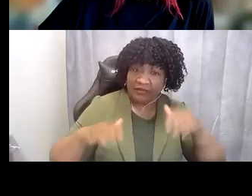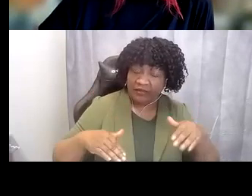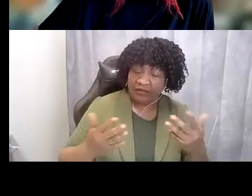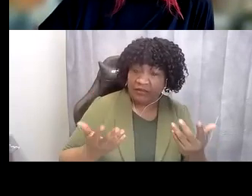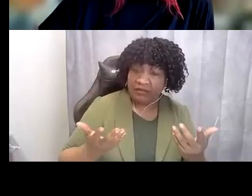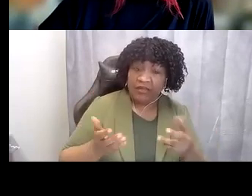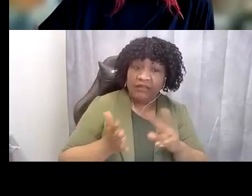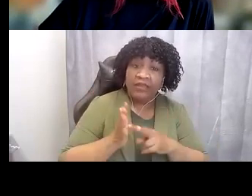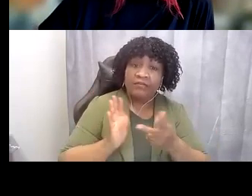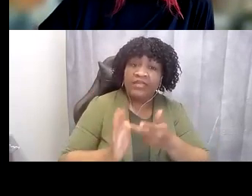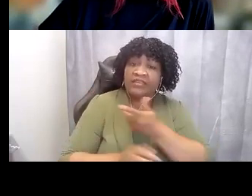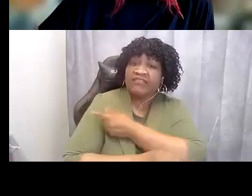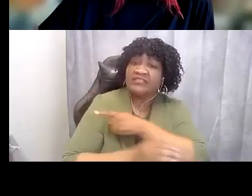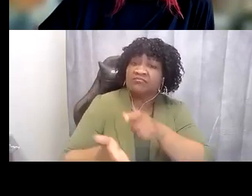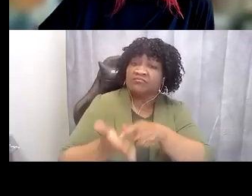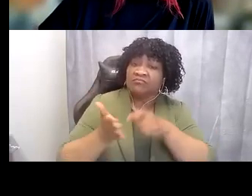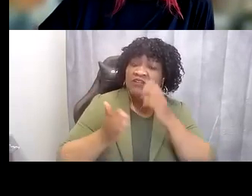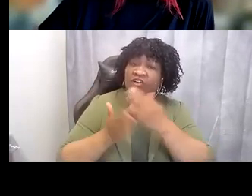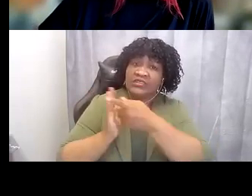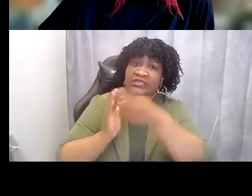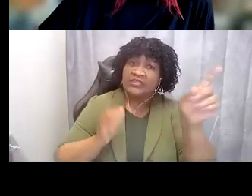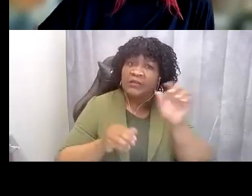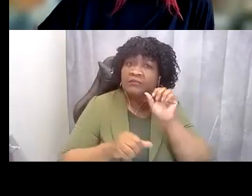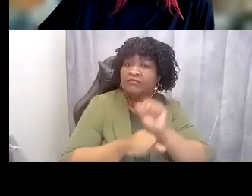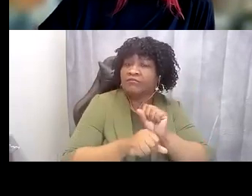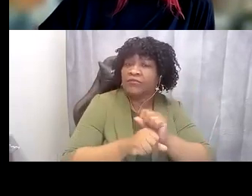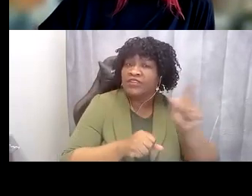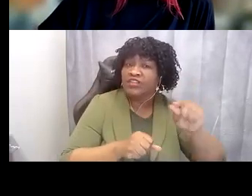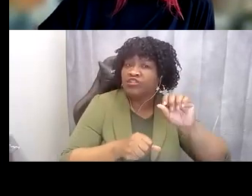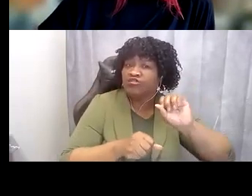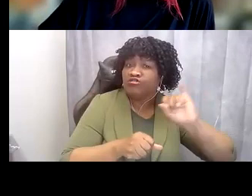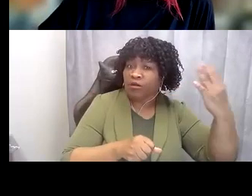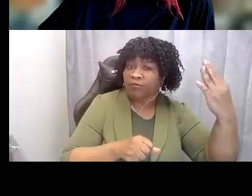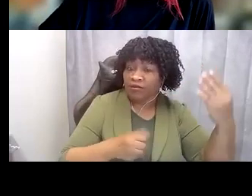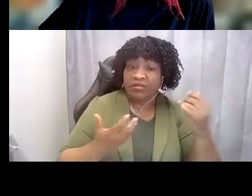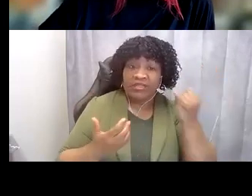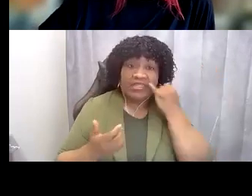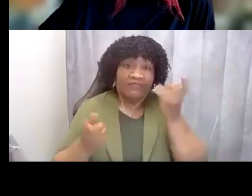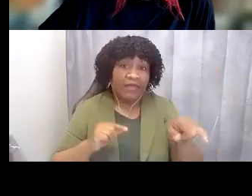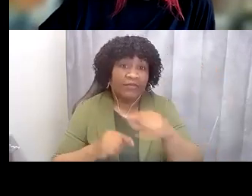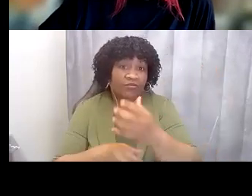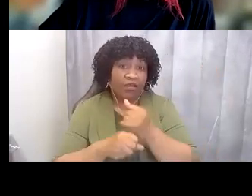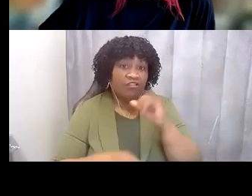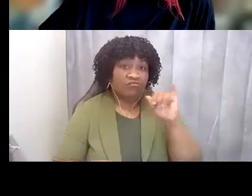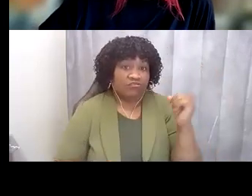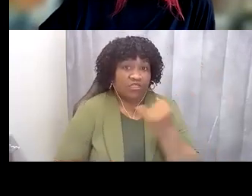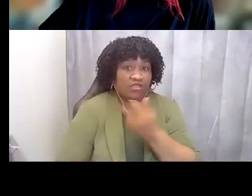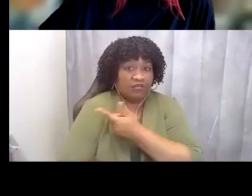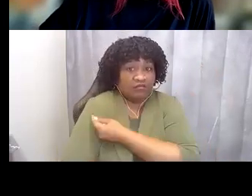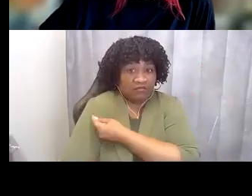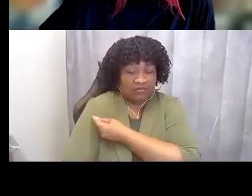of the vaccine mandates for some employee groups. So for folks who got Johnson & Johnson,